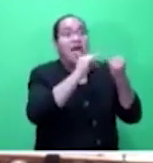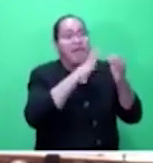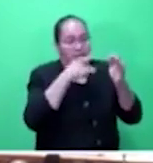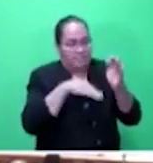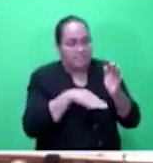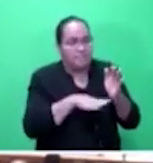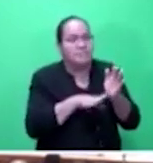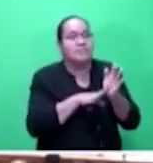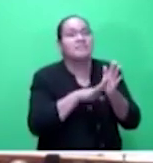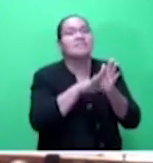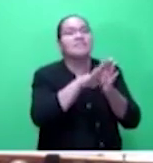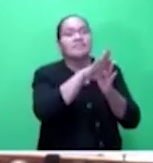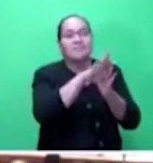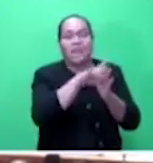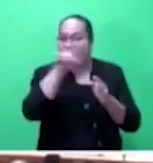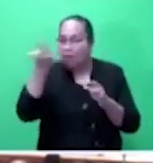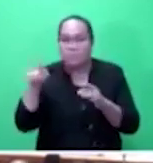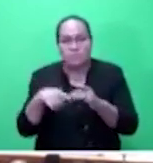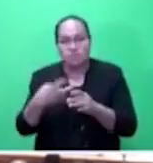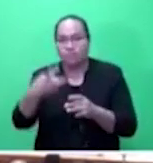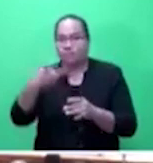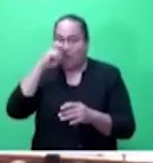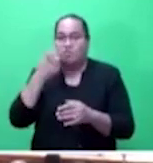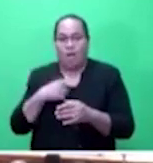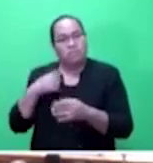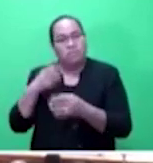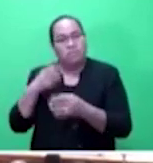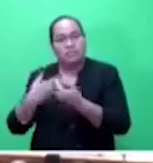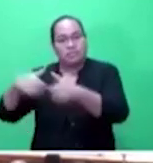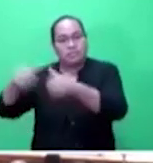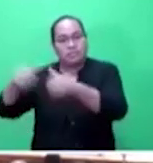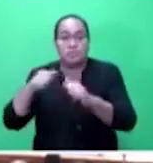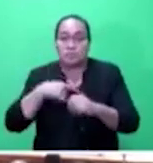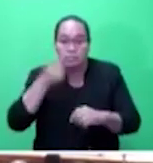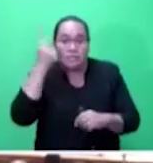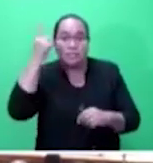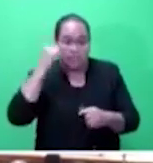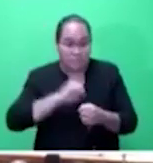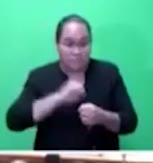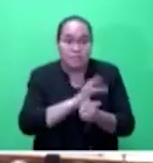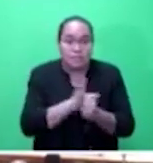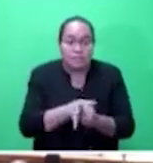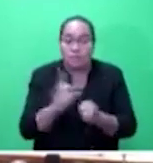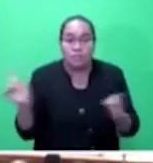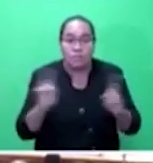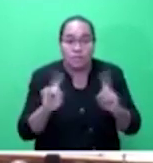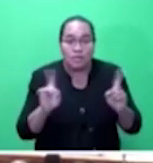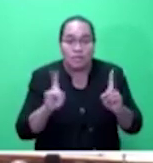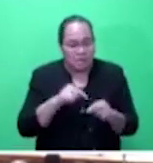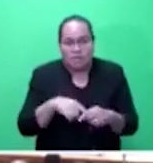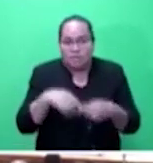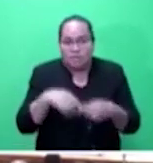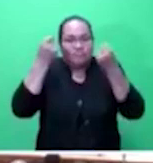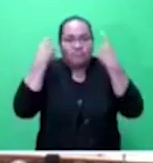the enormous risks and the vast unknowns, we must recognize that this disease is, above all else,